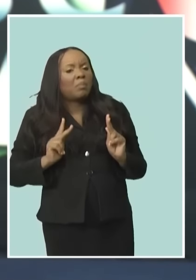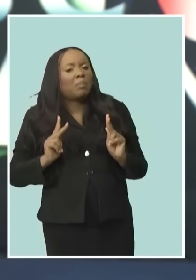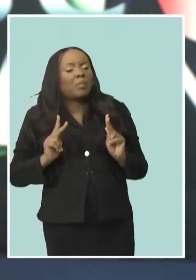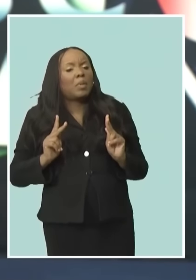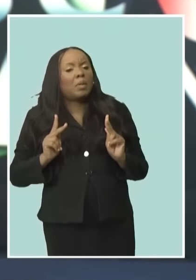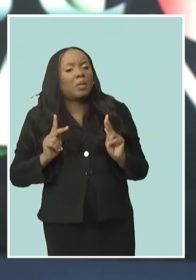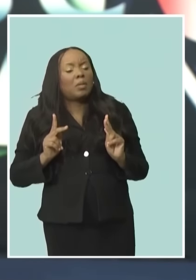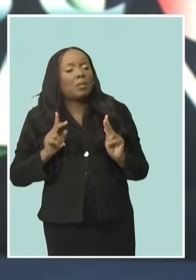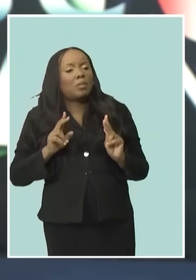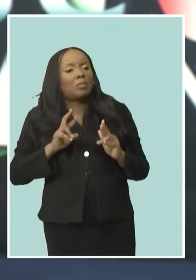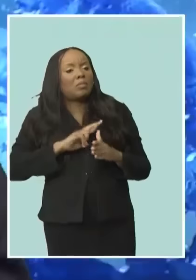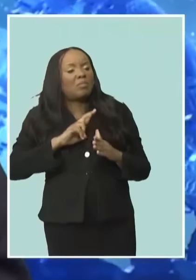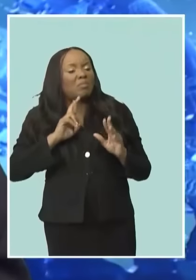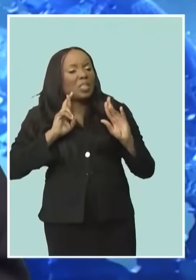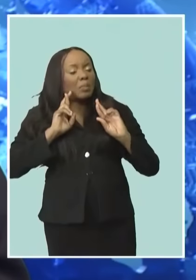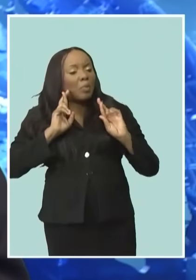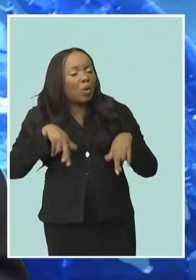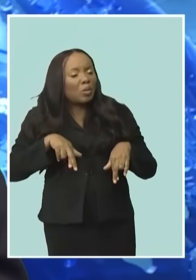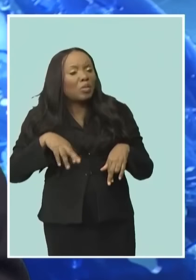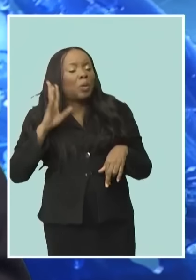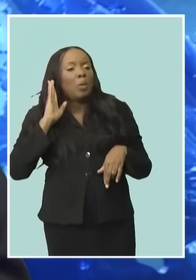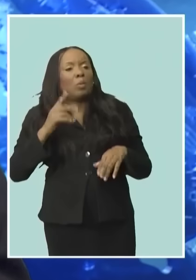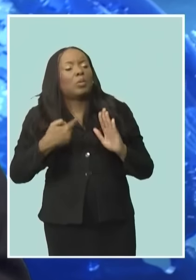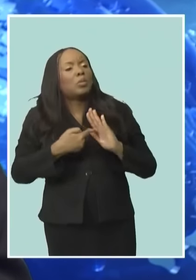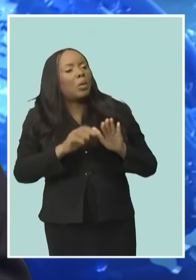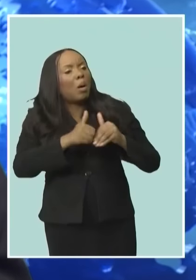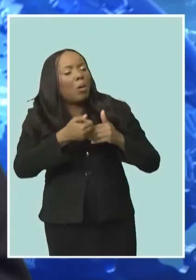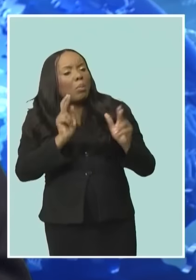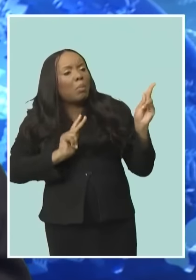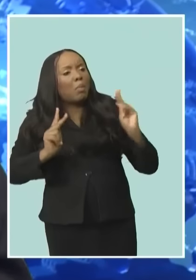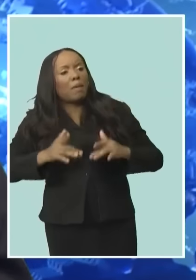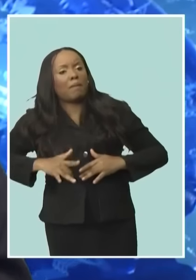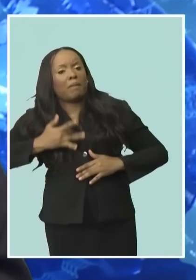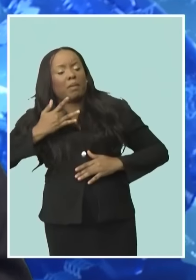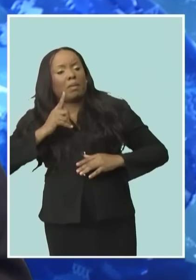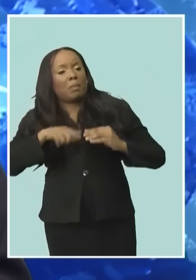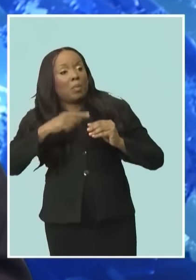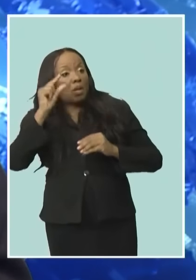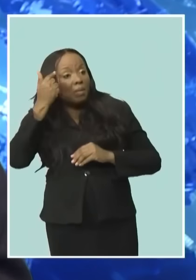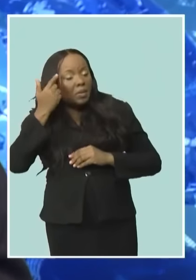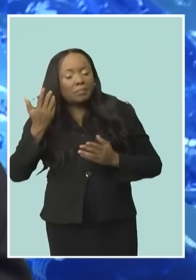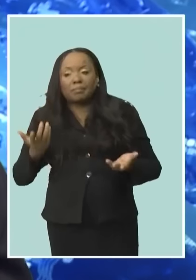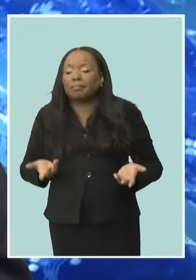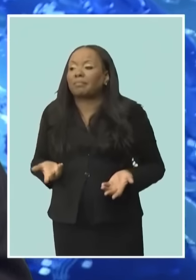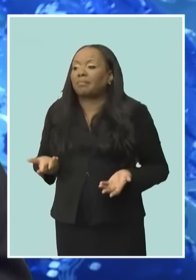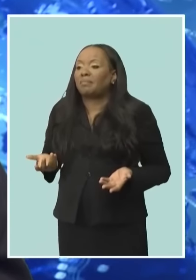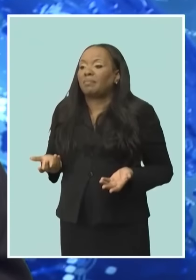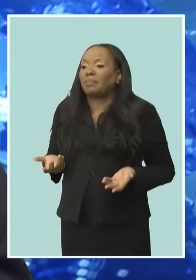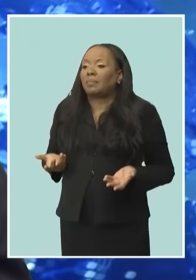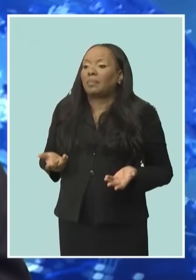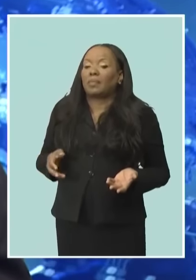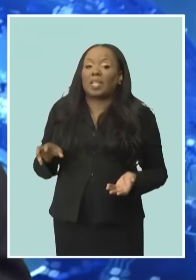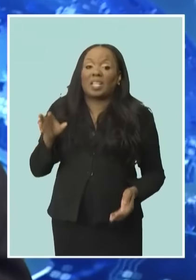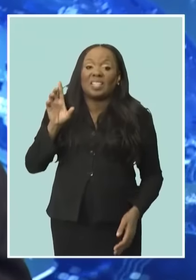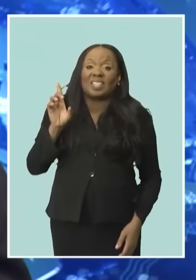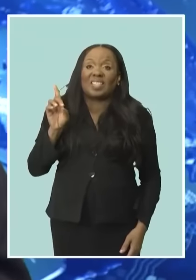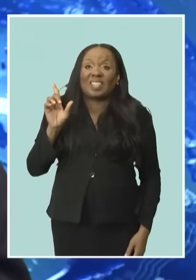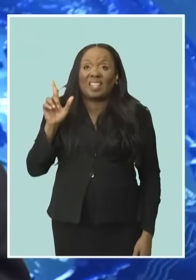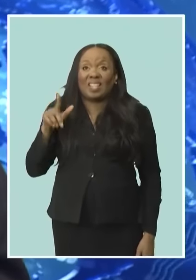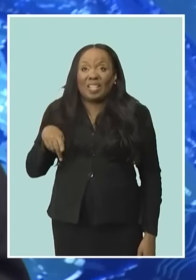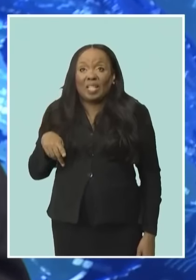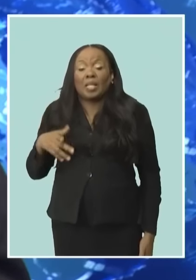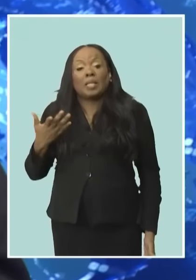overall performance? Well, this is a gauntlet that was thrown down by the opposition Democratic Labour Party, and they indicated that it would be a